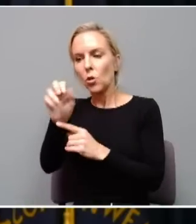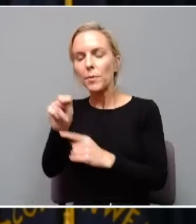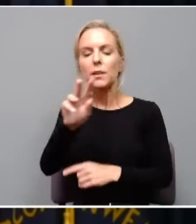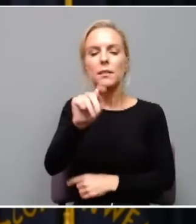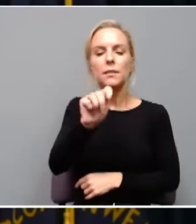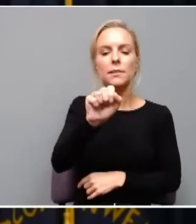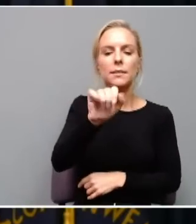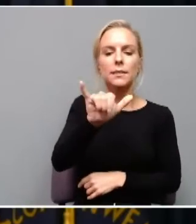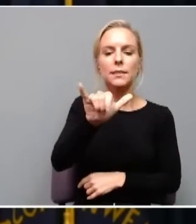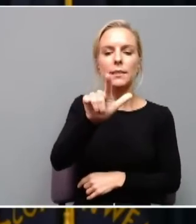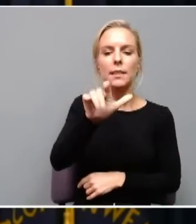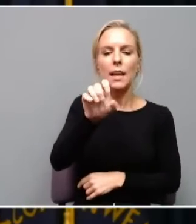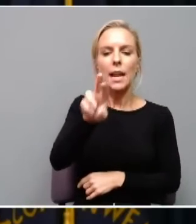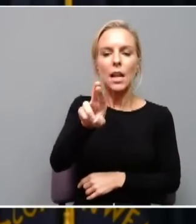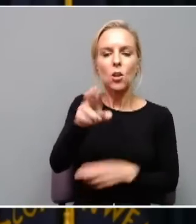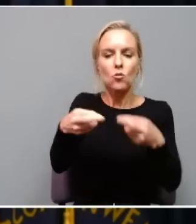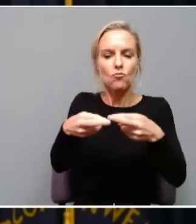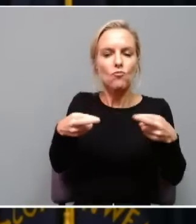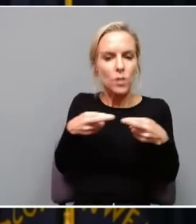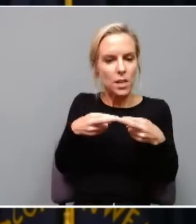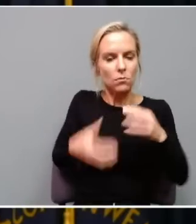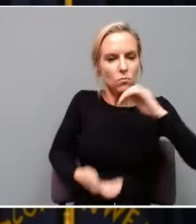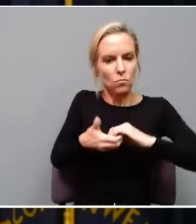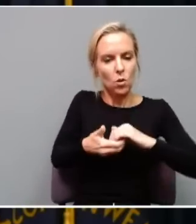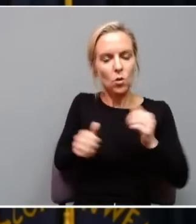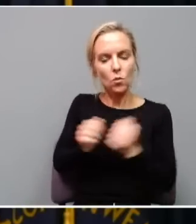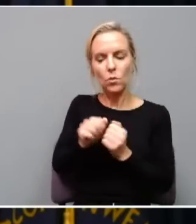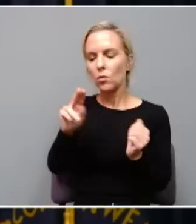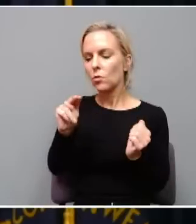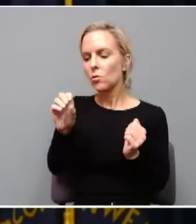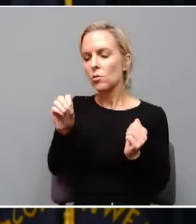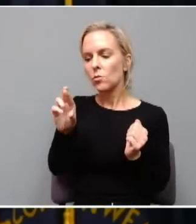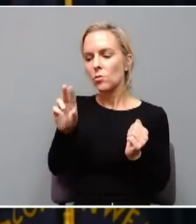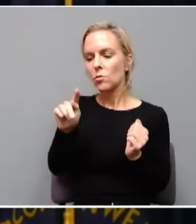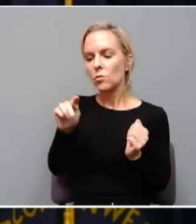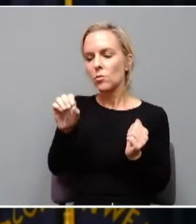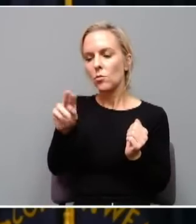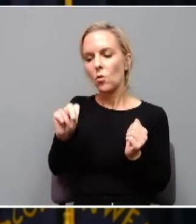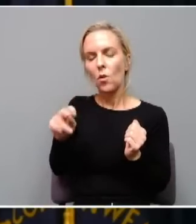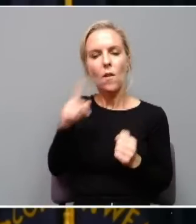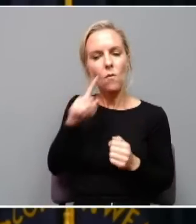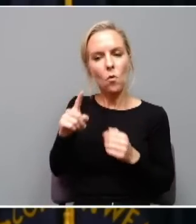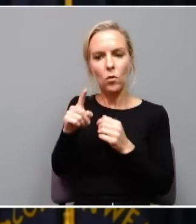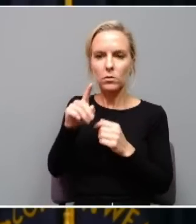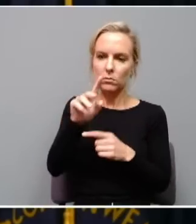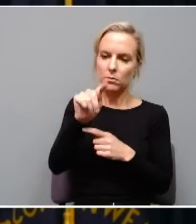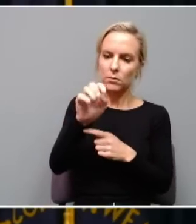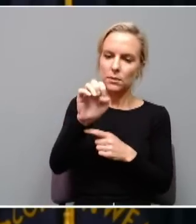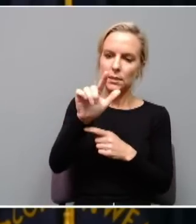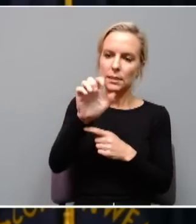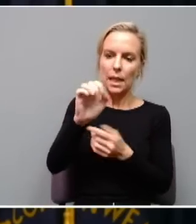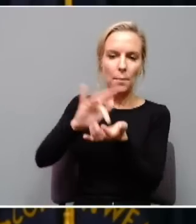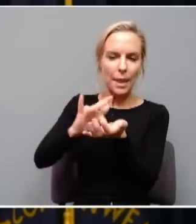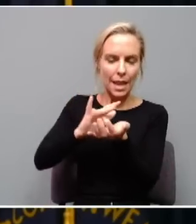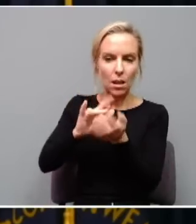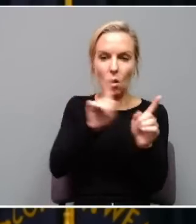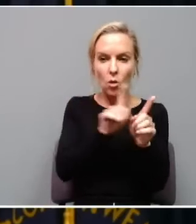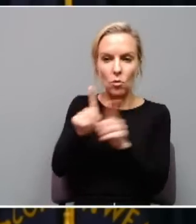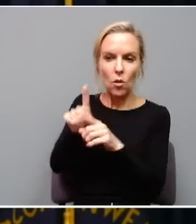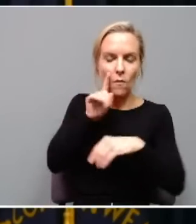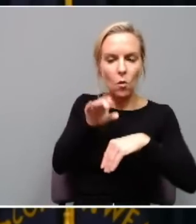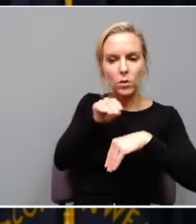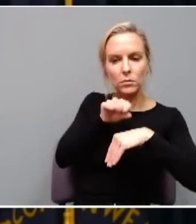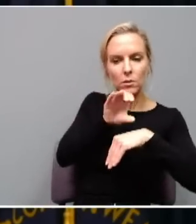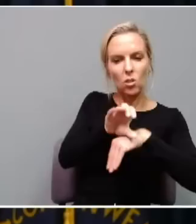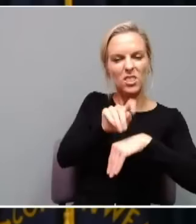been working with Norton's in some different telemedicine as well as consultation, especially as